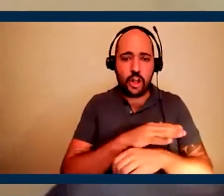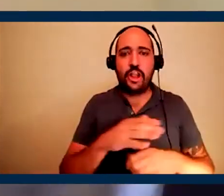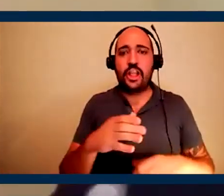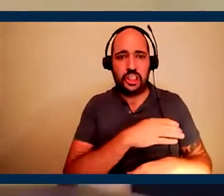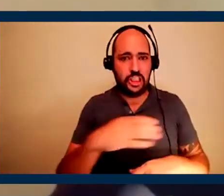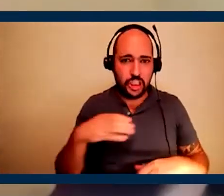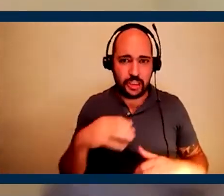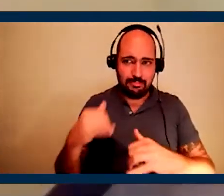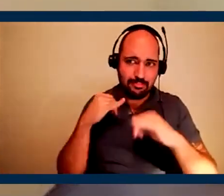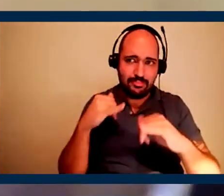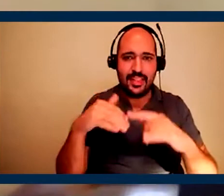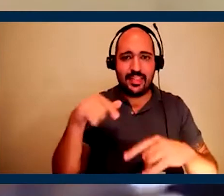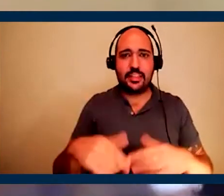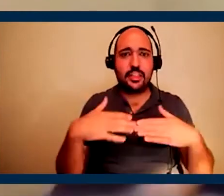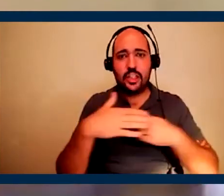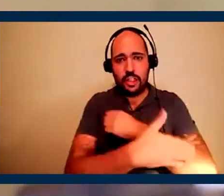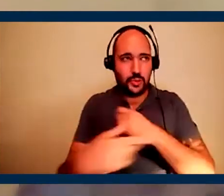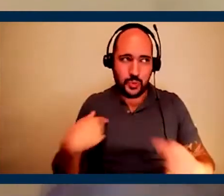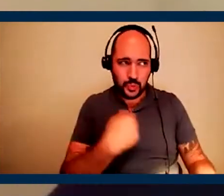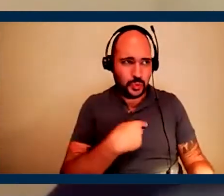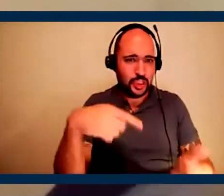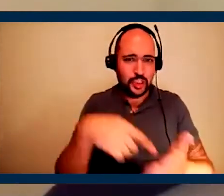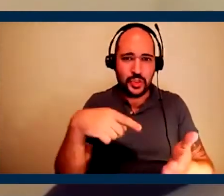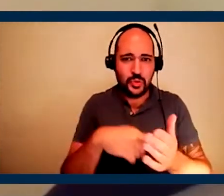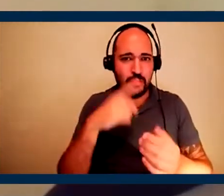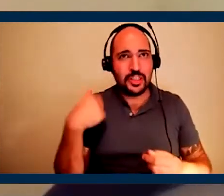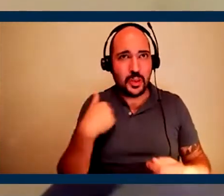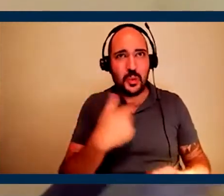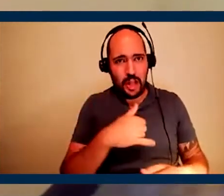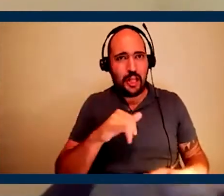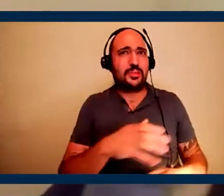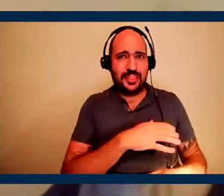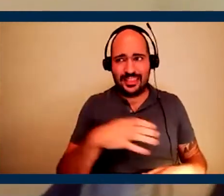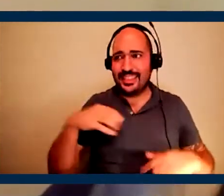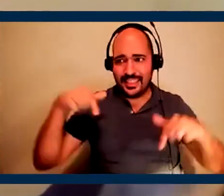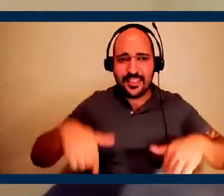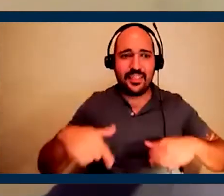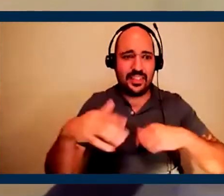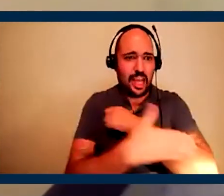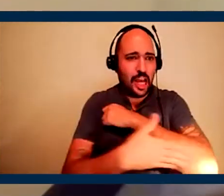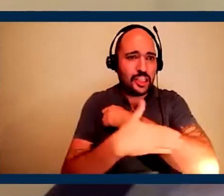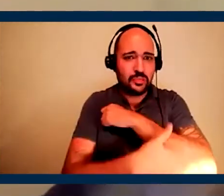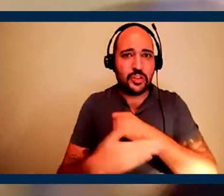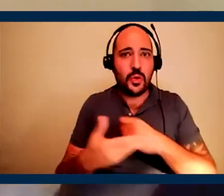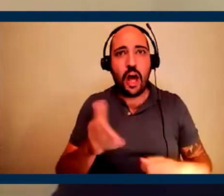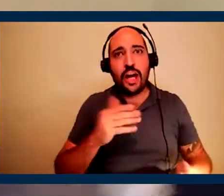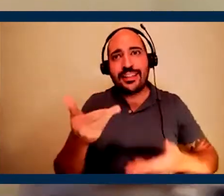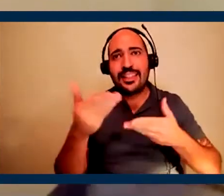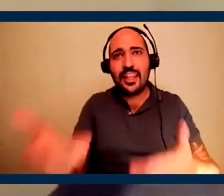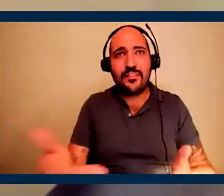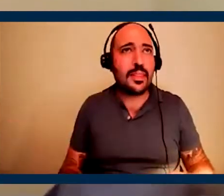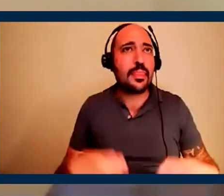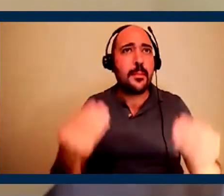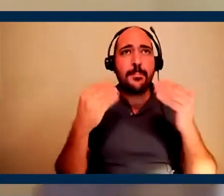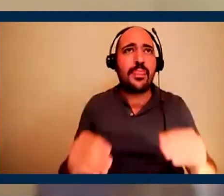full citizenship in this country, which we are due because we are citizens of this country. So the delivery might be different, the method may be